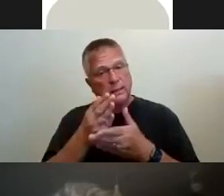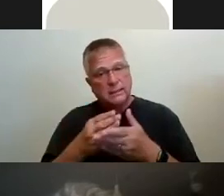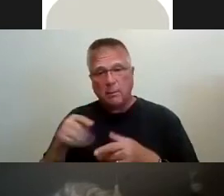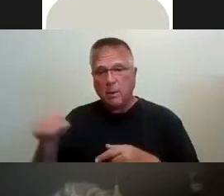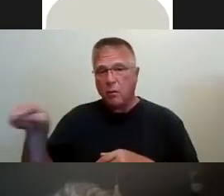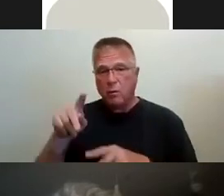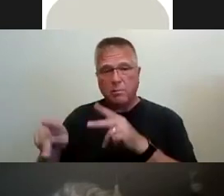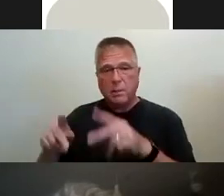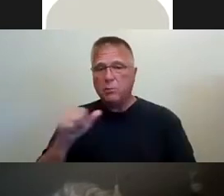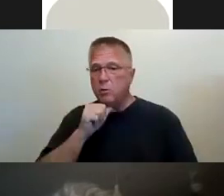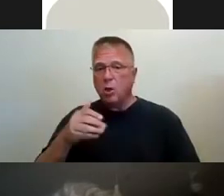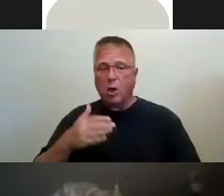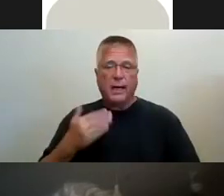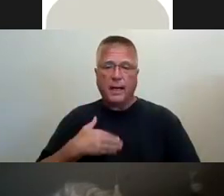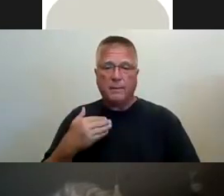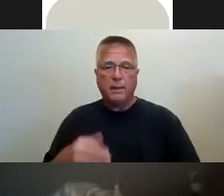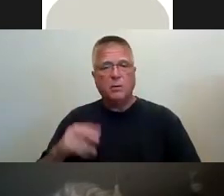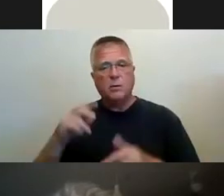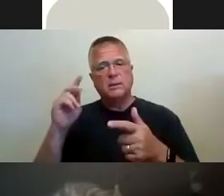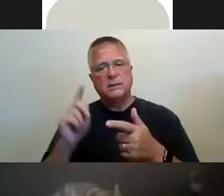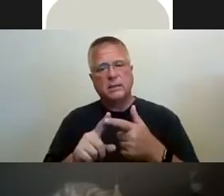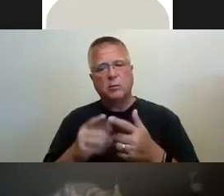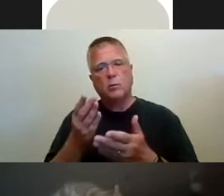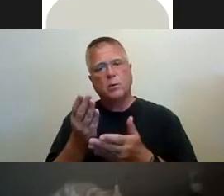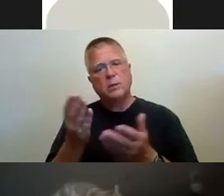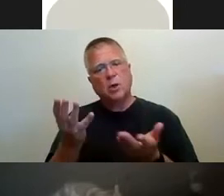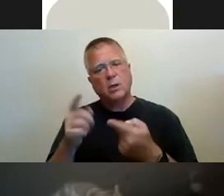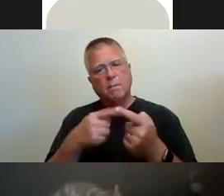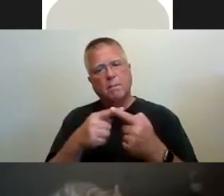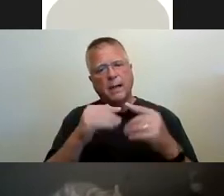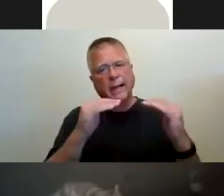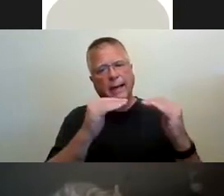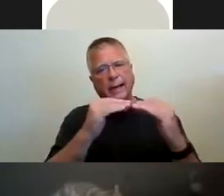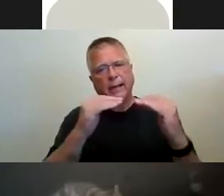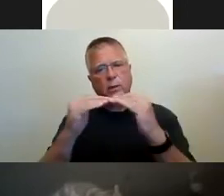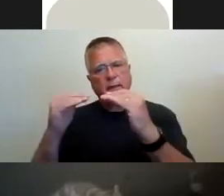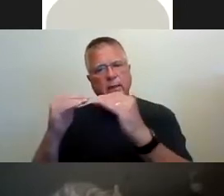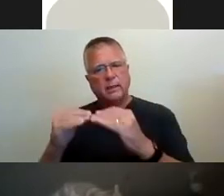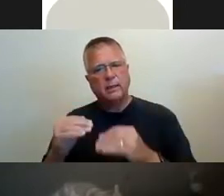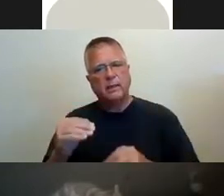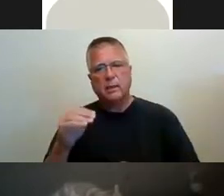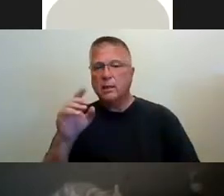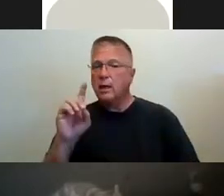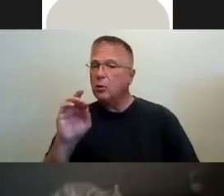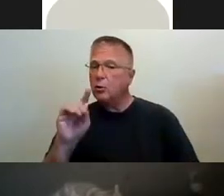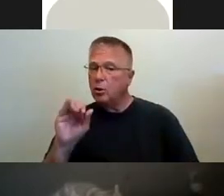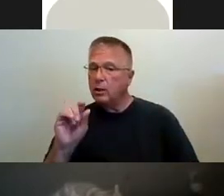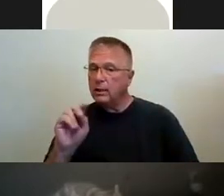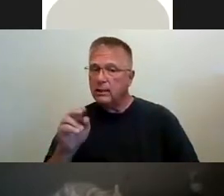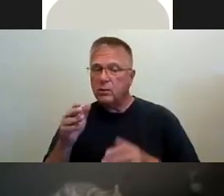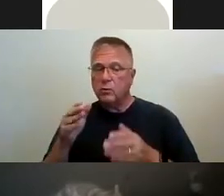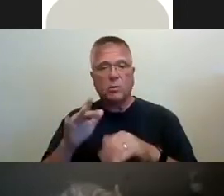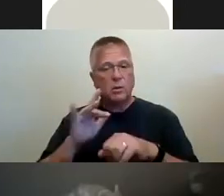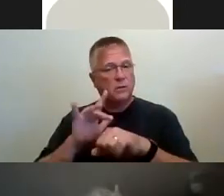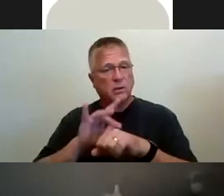unhappy. Number two, we talk about equity all the time, and Darlington Road is available. And that's where all